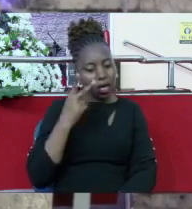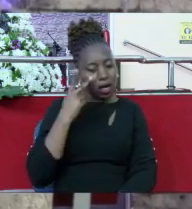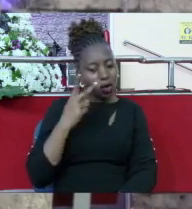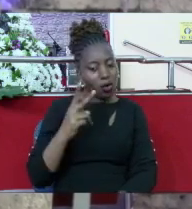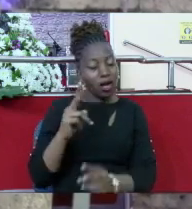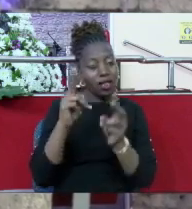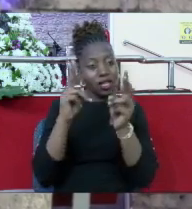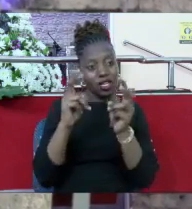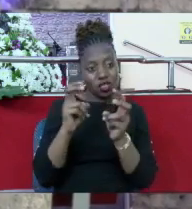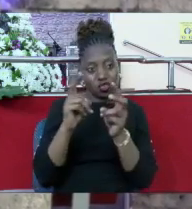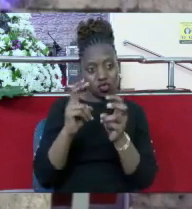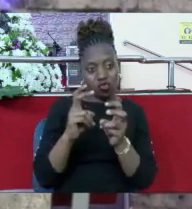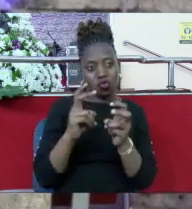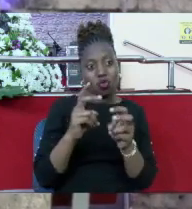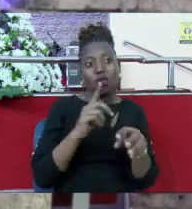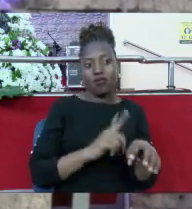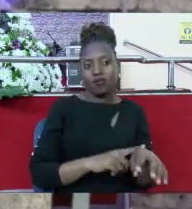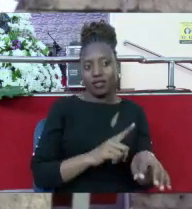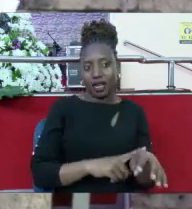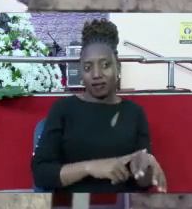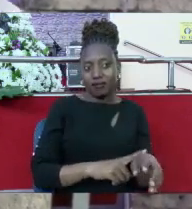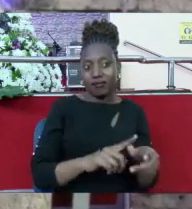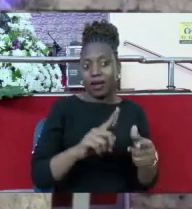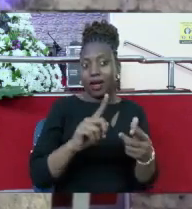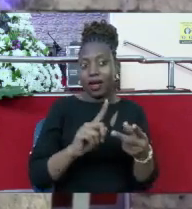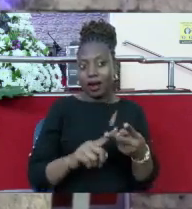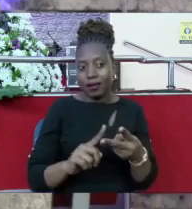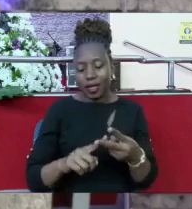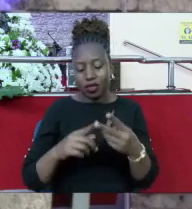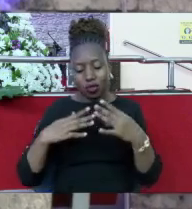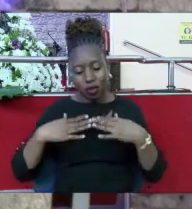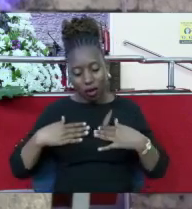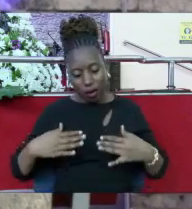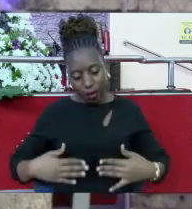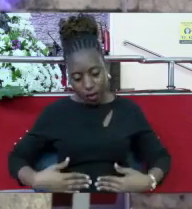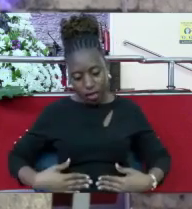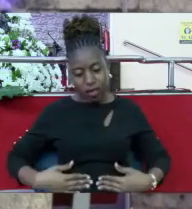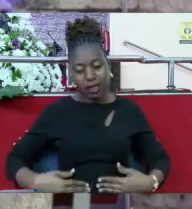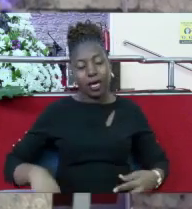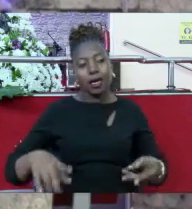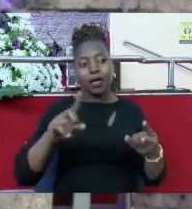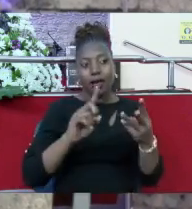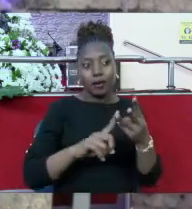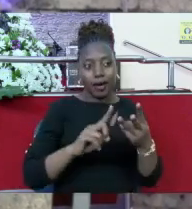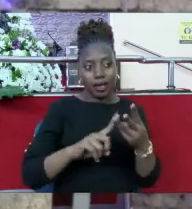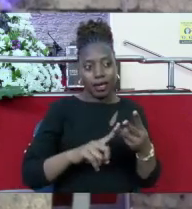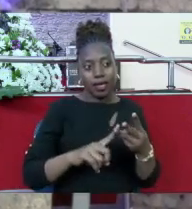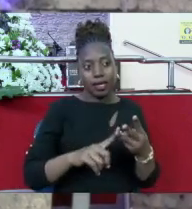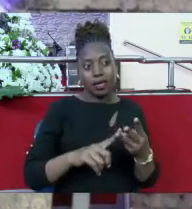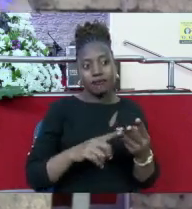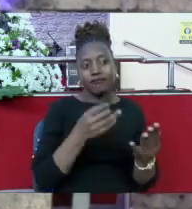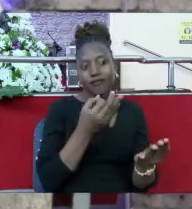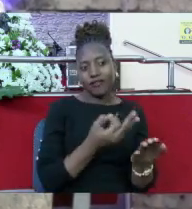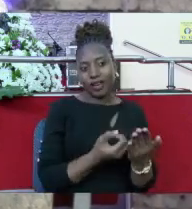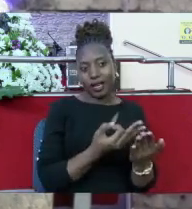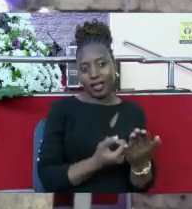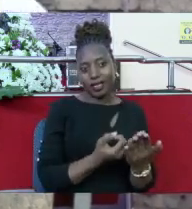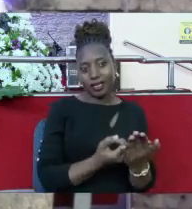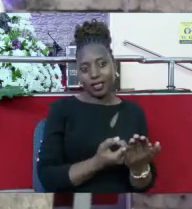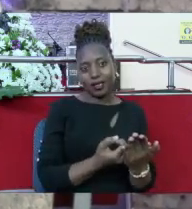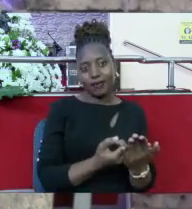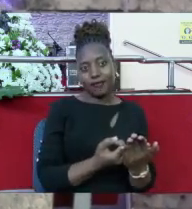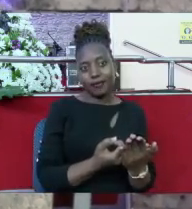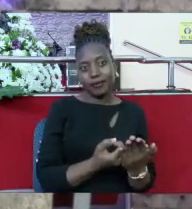of our bodies. We look now at the issue of finances. Tunataka kushughulikia kuangazia jambo la